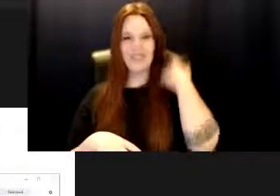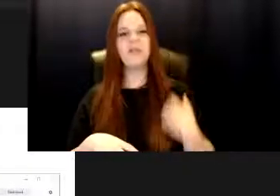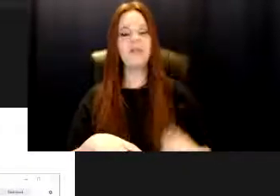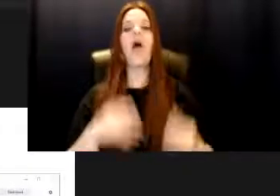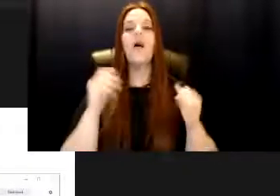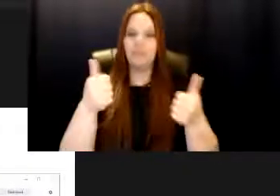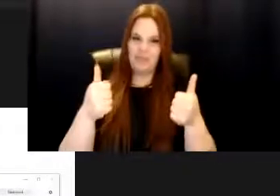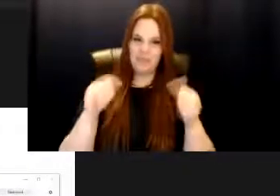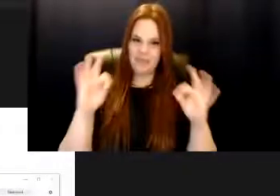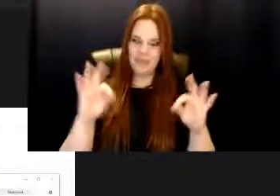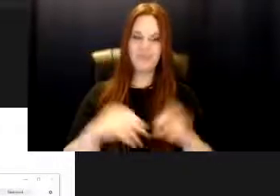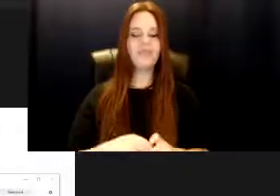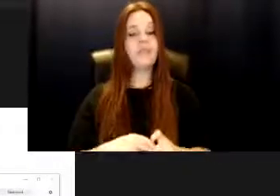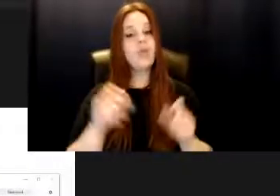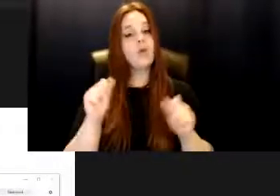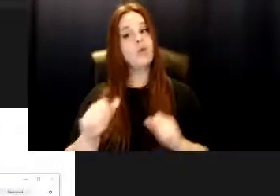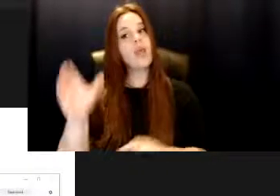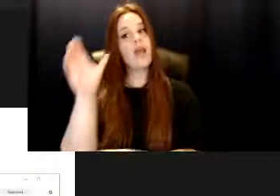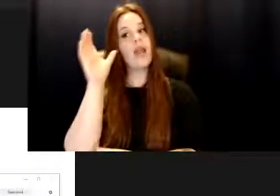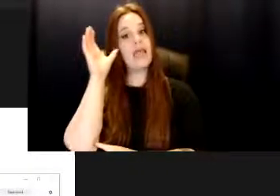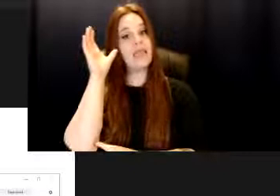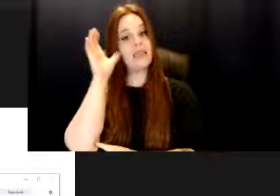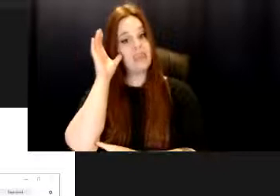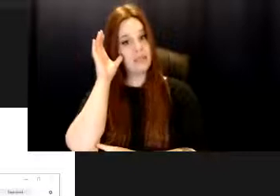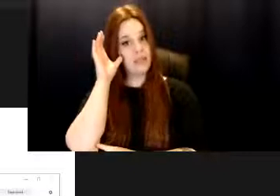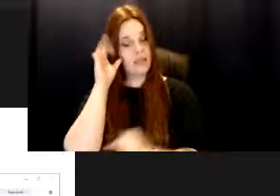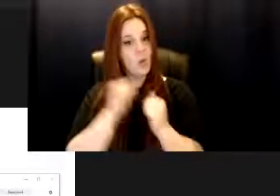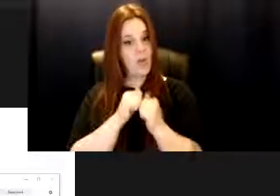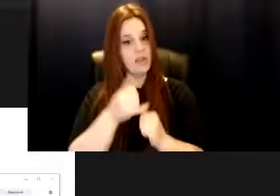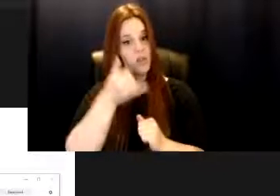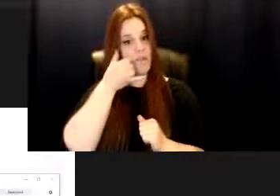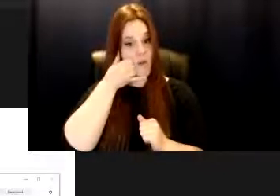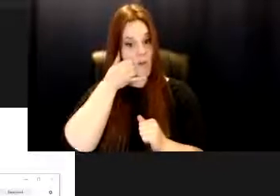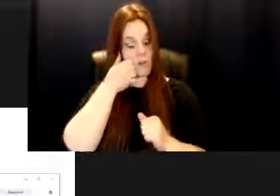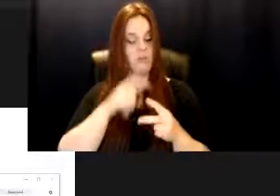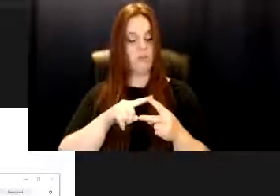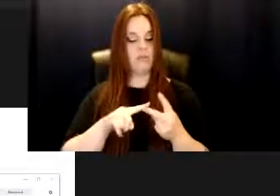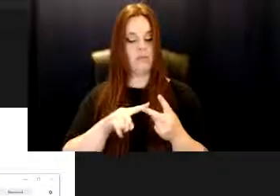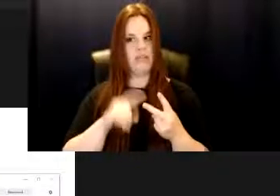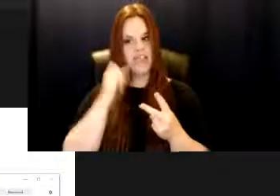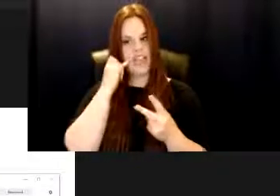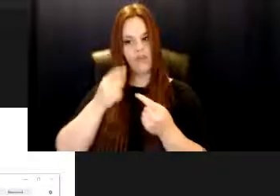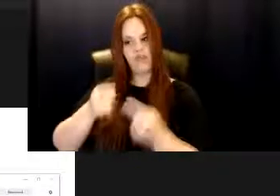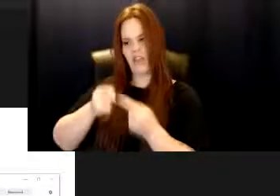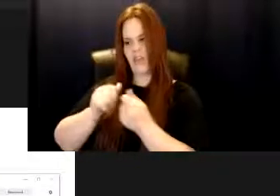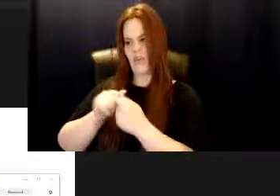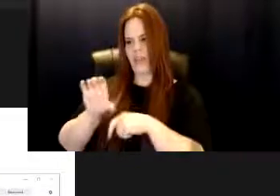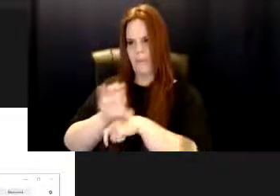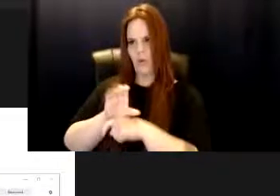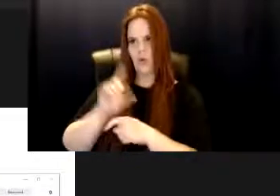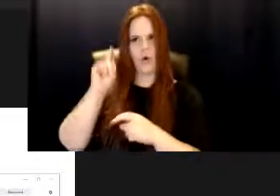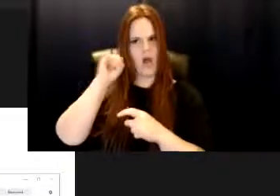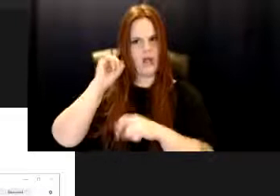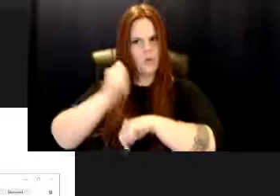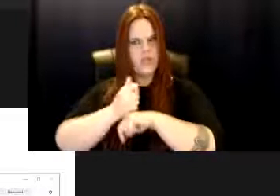There we go. You can listen with your phone. If you have trouble with computer audio, select audio